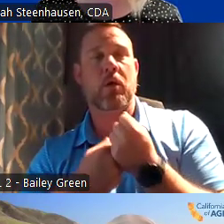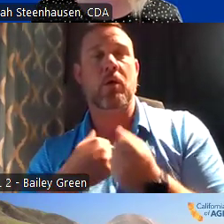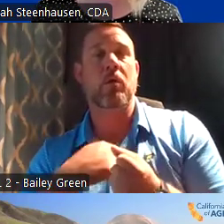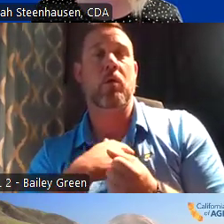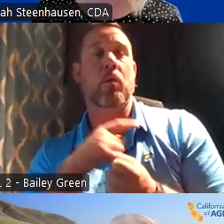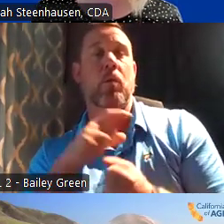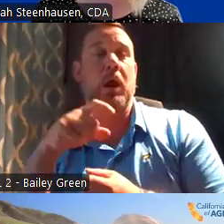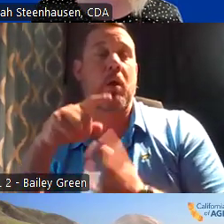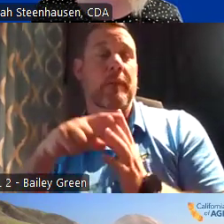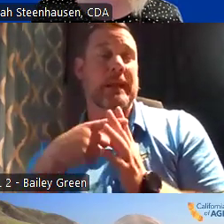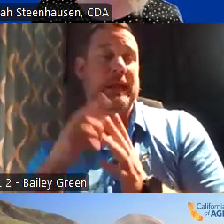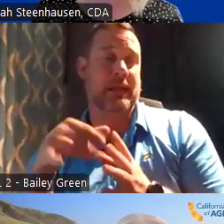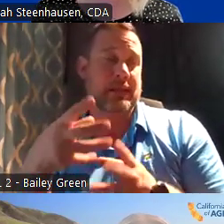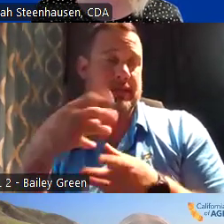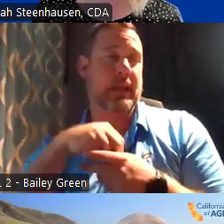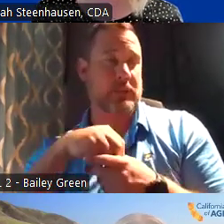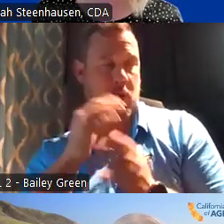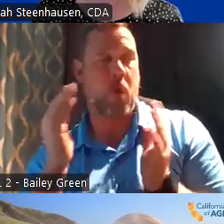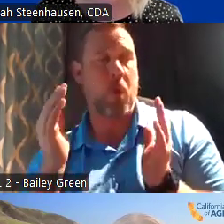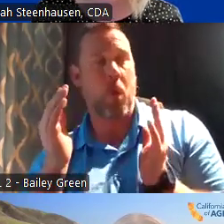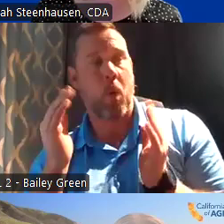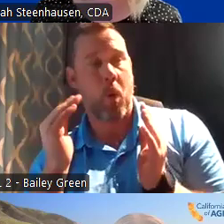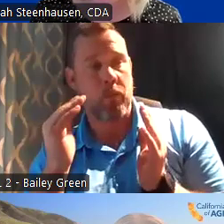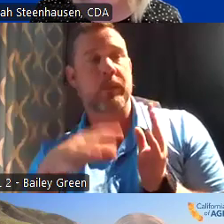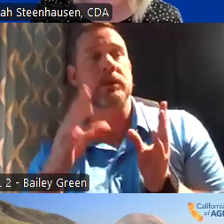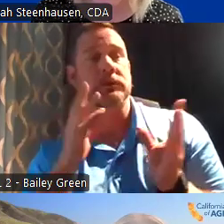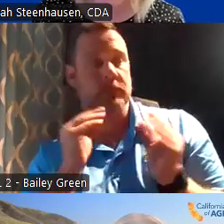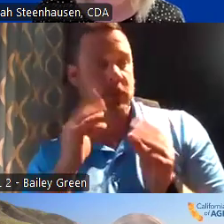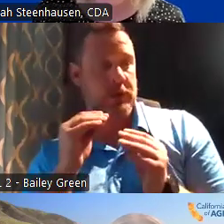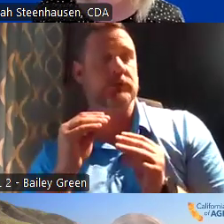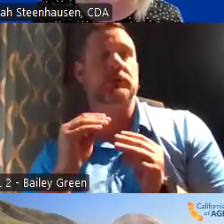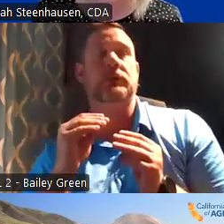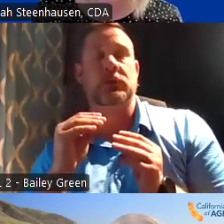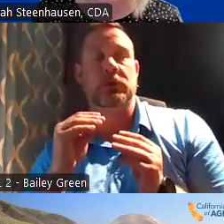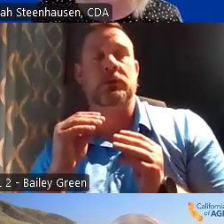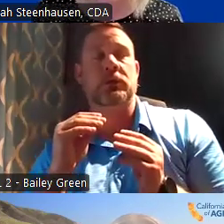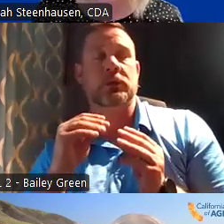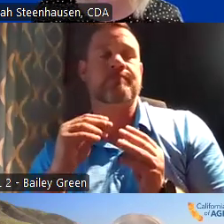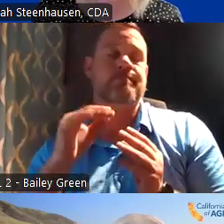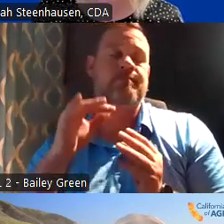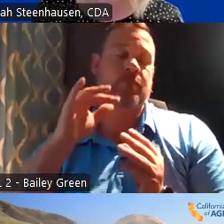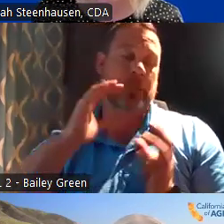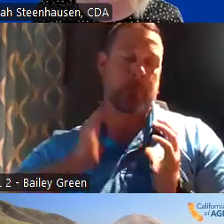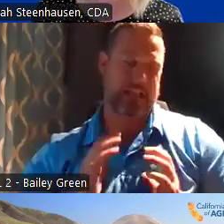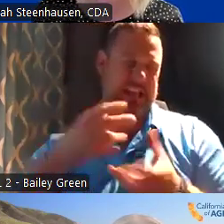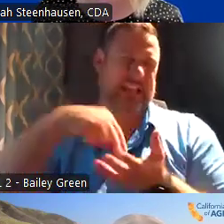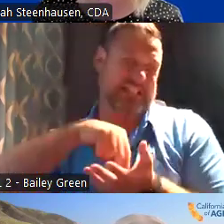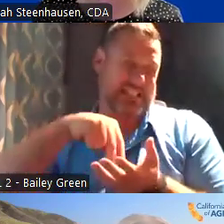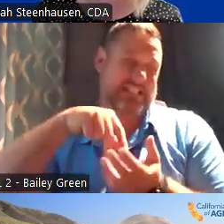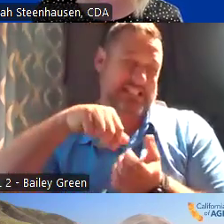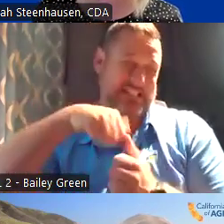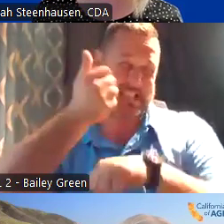beginning on this engagement, and we hope to have this Lived Experience Advisory Board stood up sometime in the early part